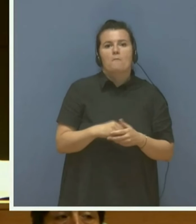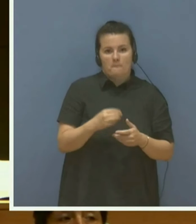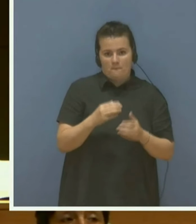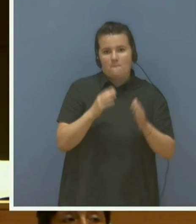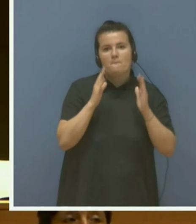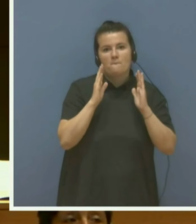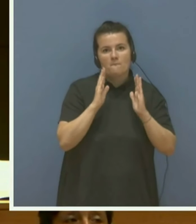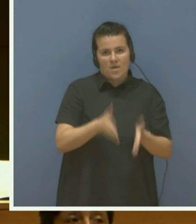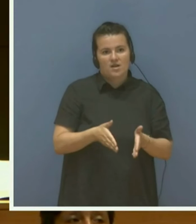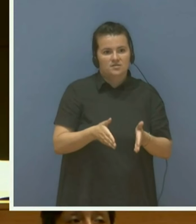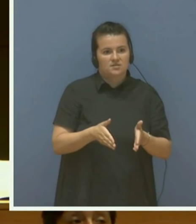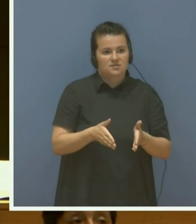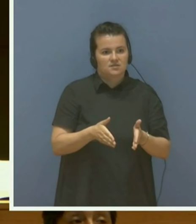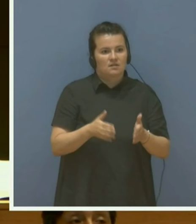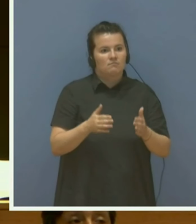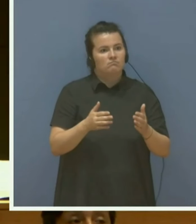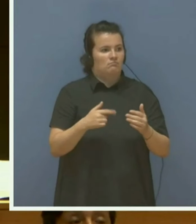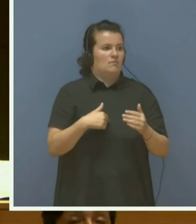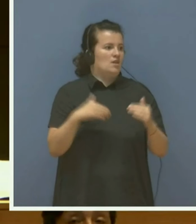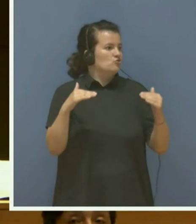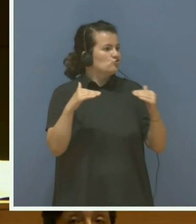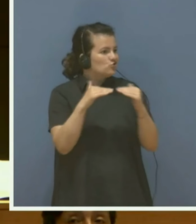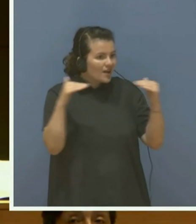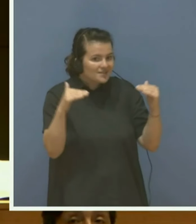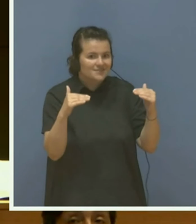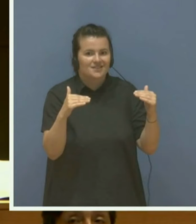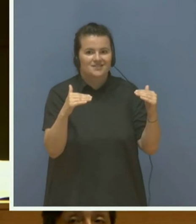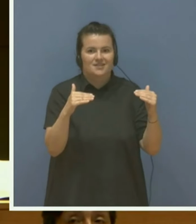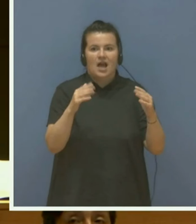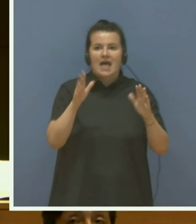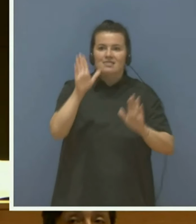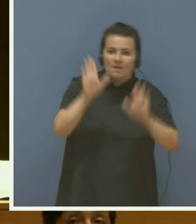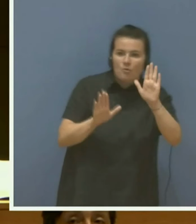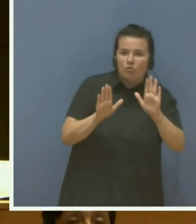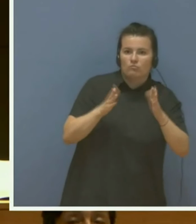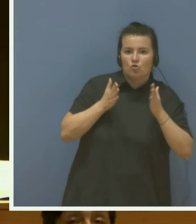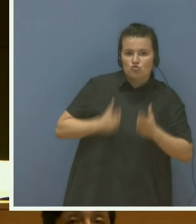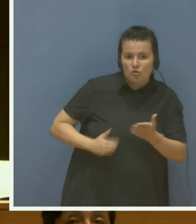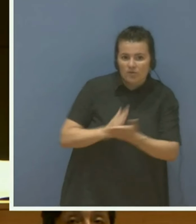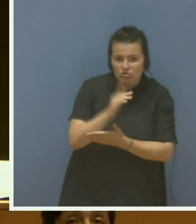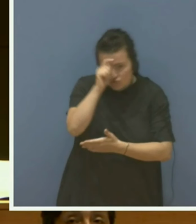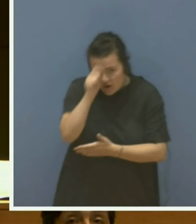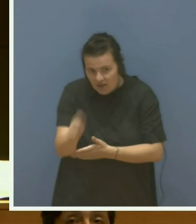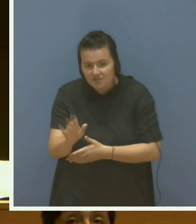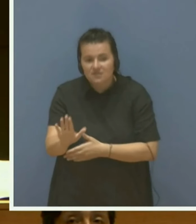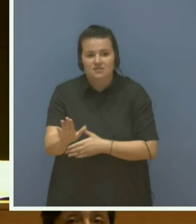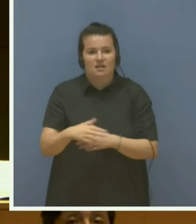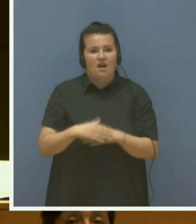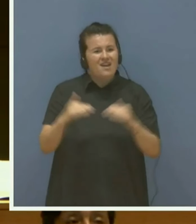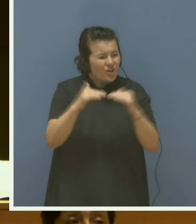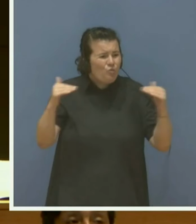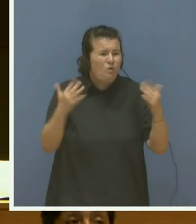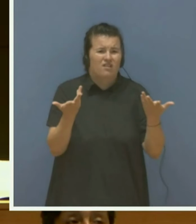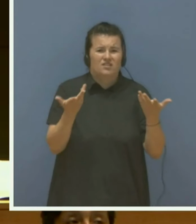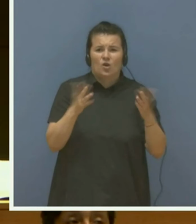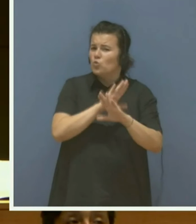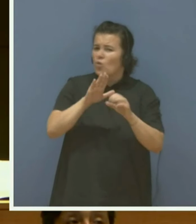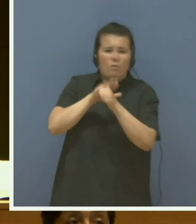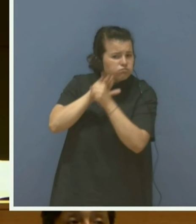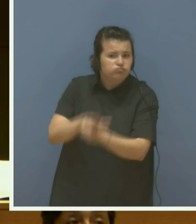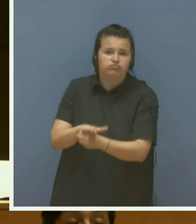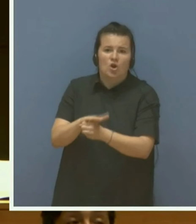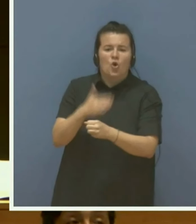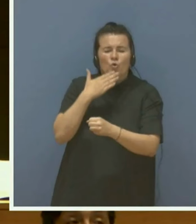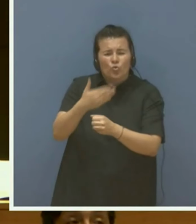of justice, democracy, respect for human rights, equality, non-discrimination, good governance, and